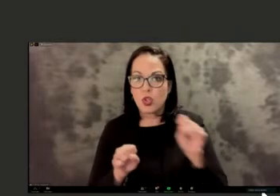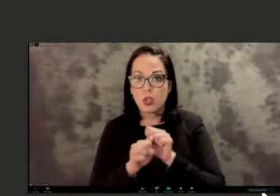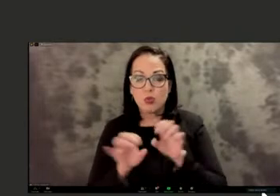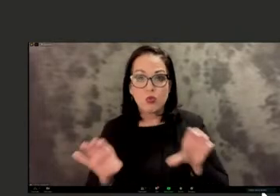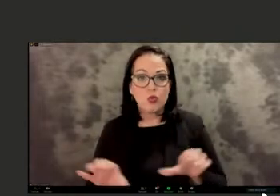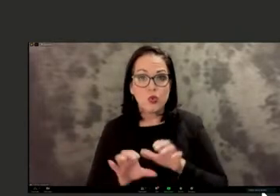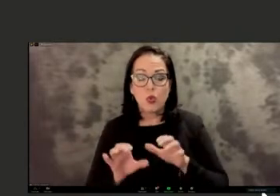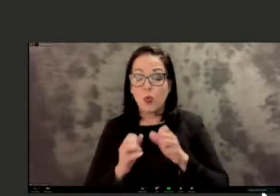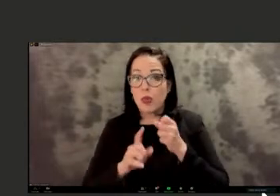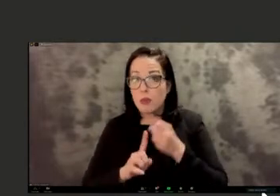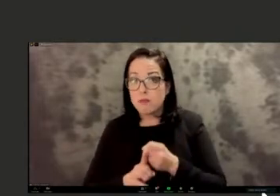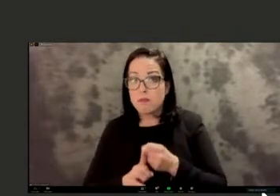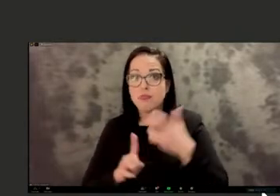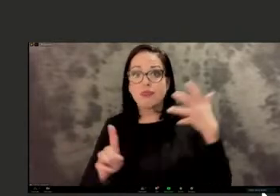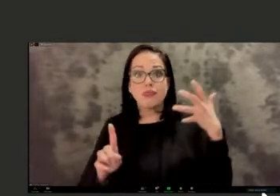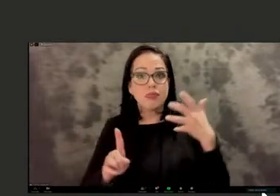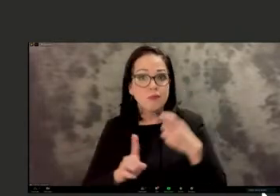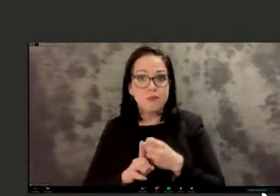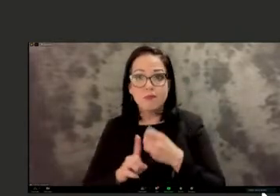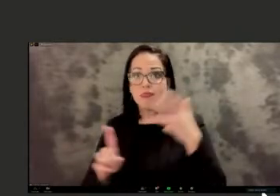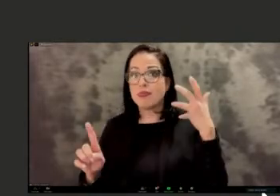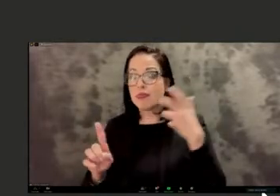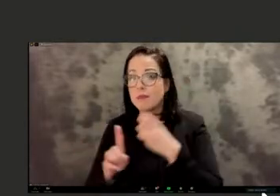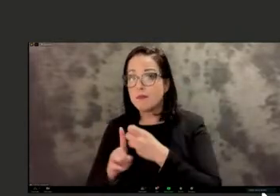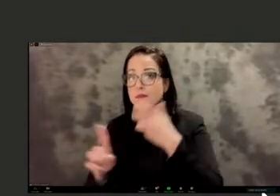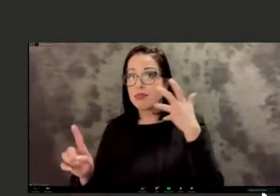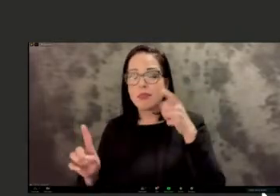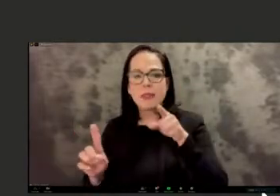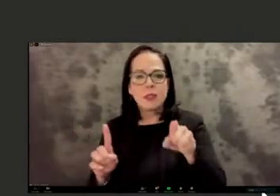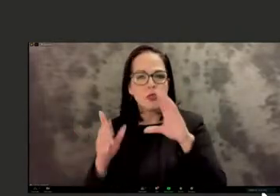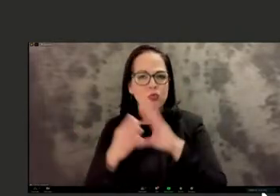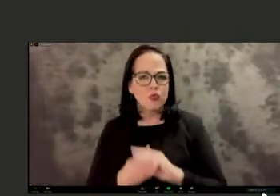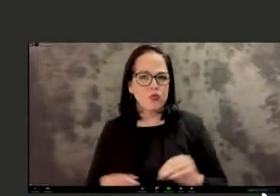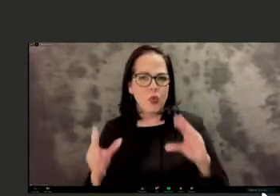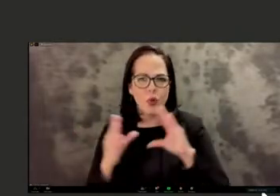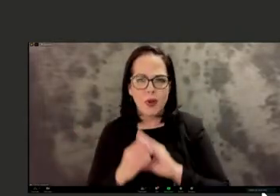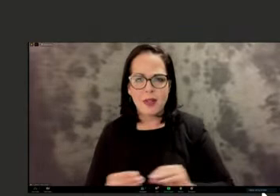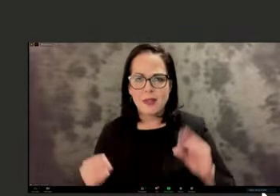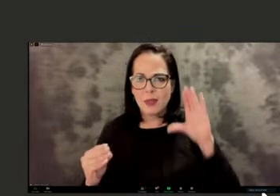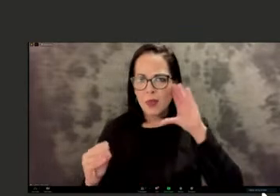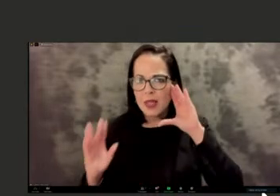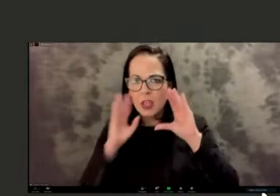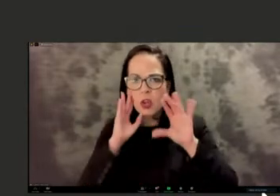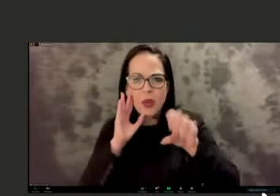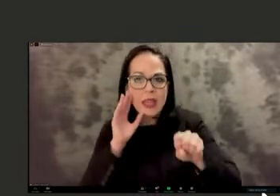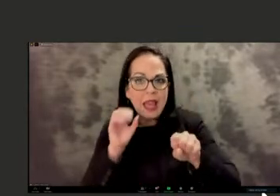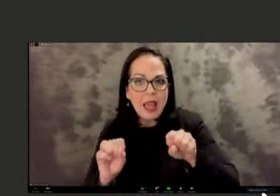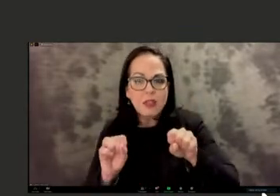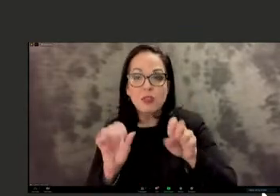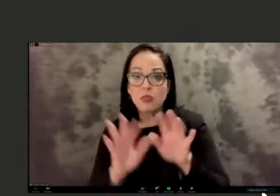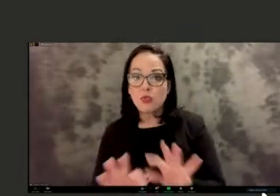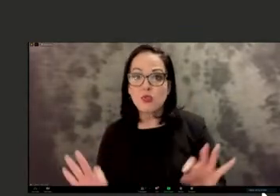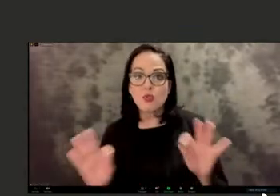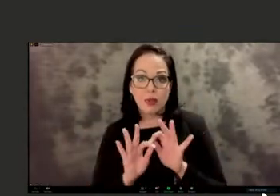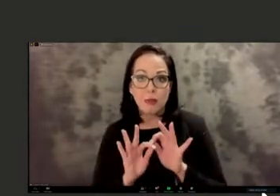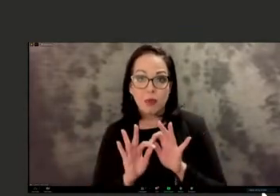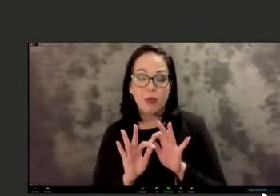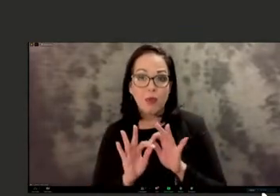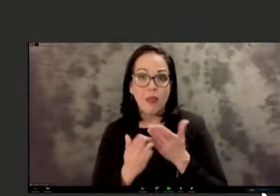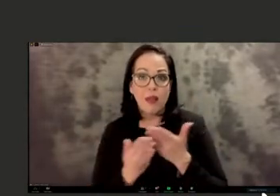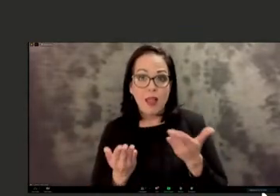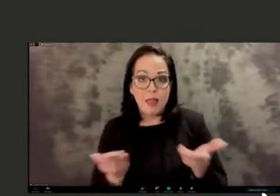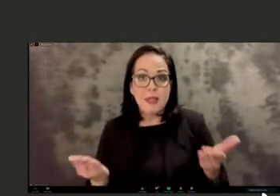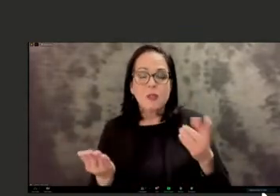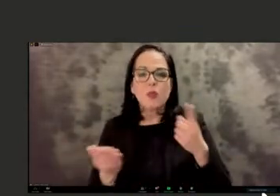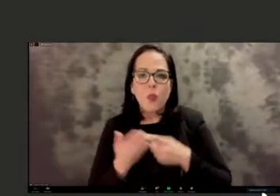robust storytelling that captures some of the critical elements of what brings well-being, as well as